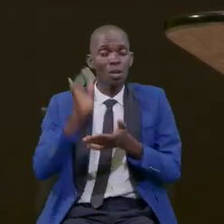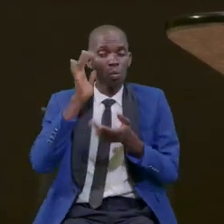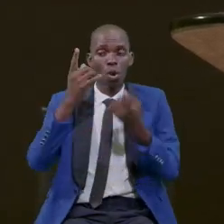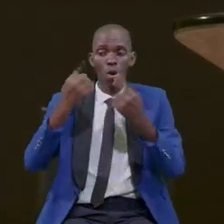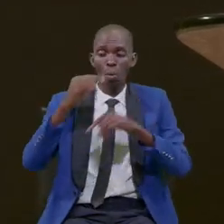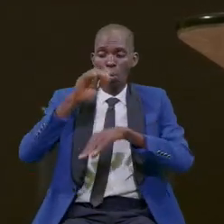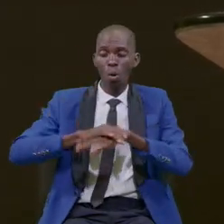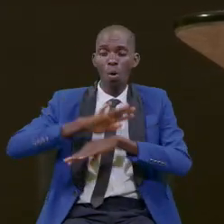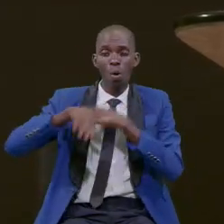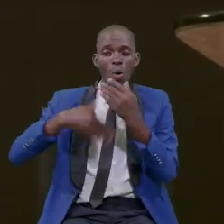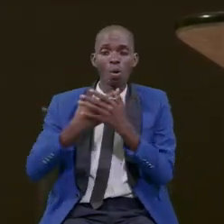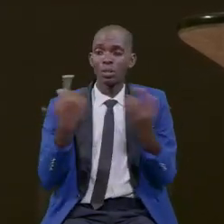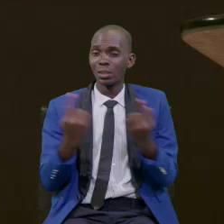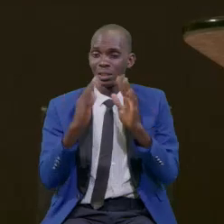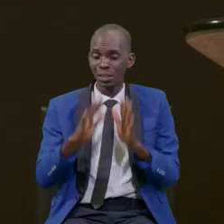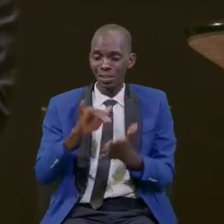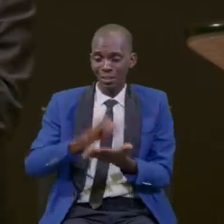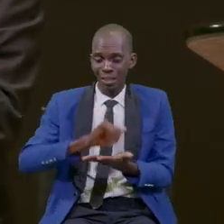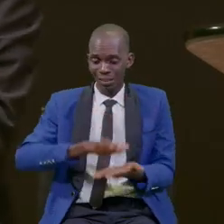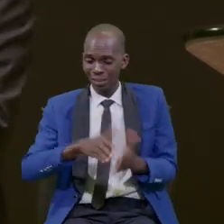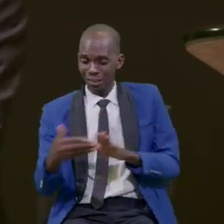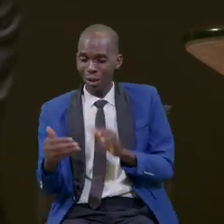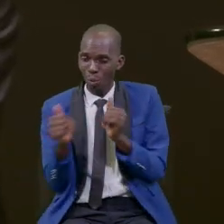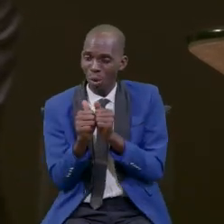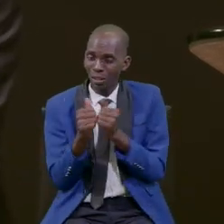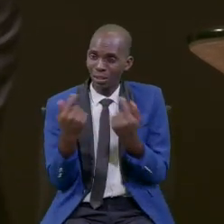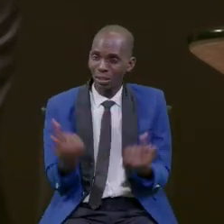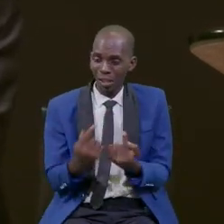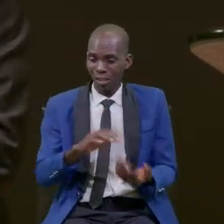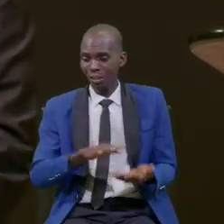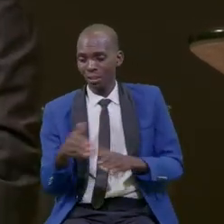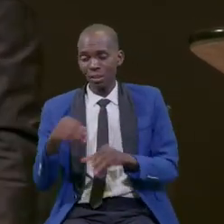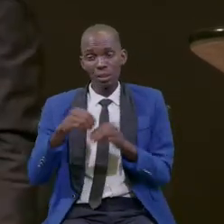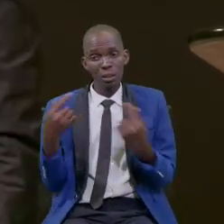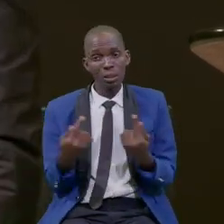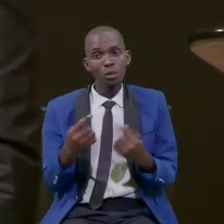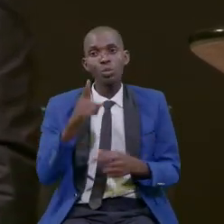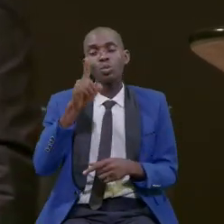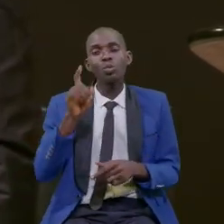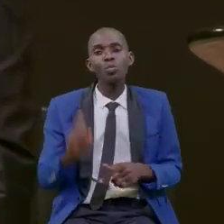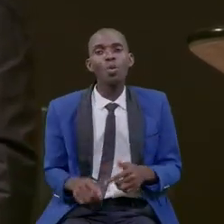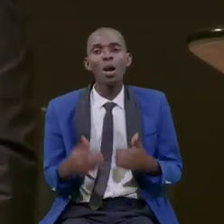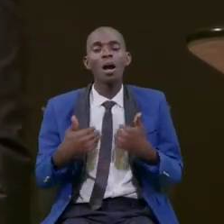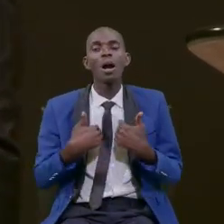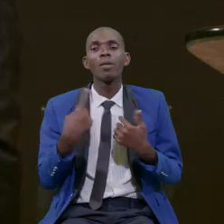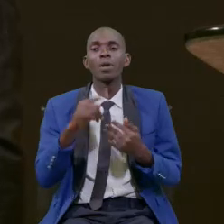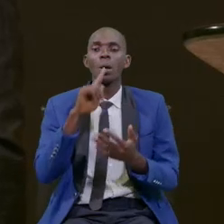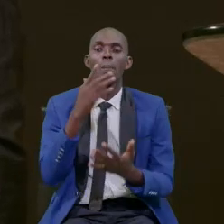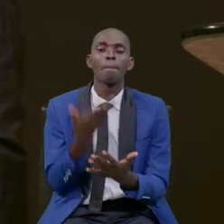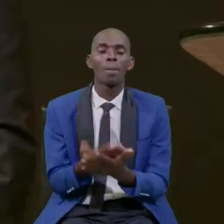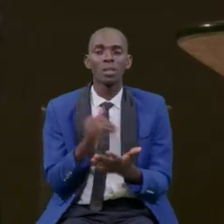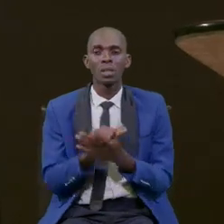sinners who die in their sin, there must be the evidence you confessed with